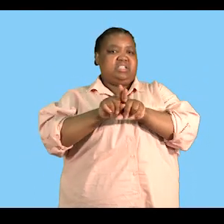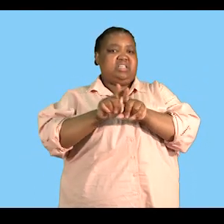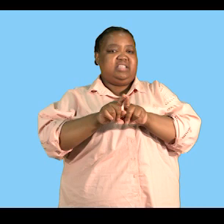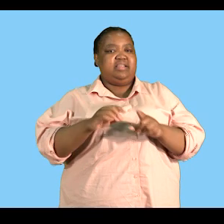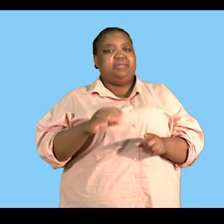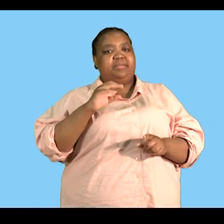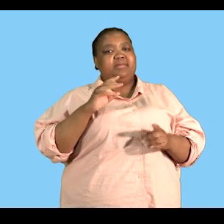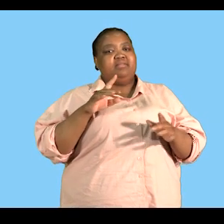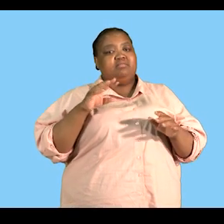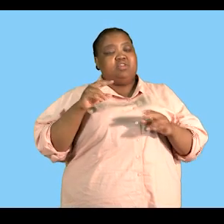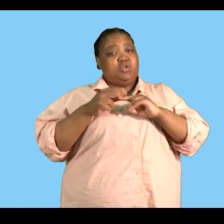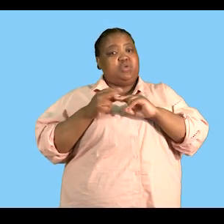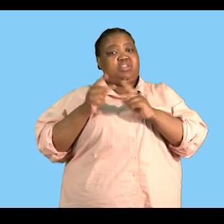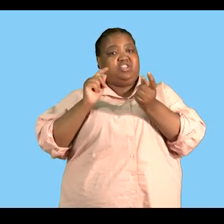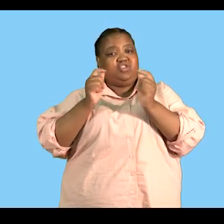needed.